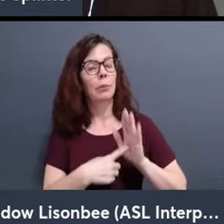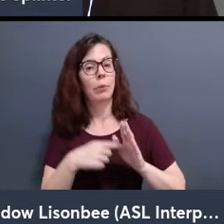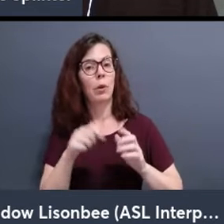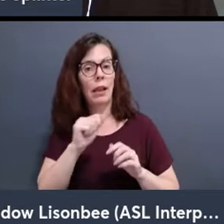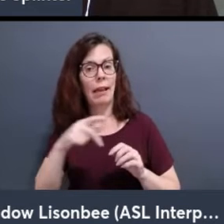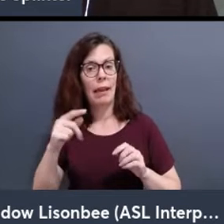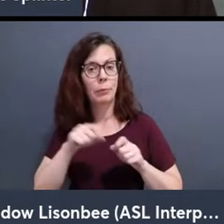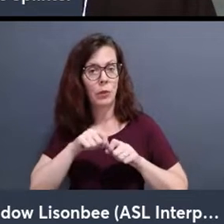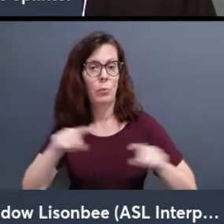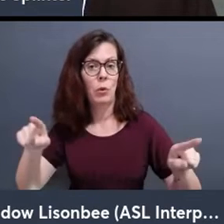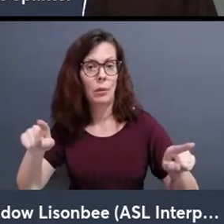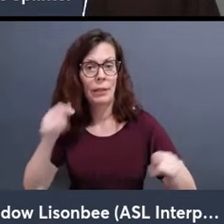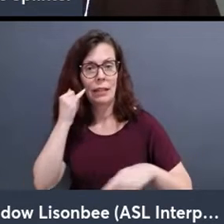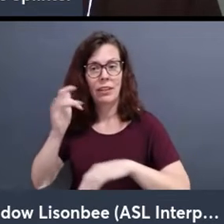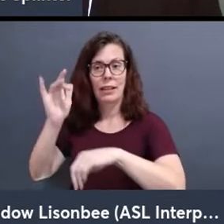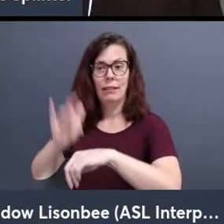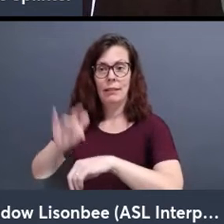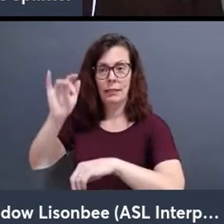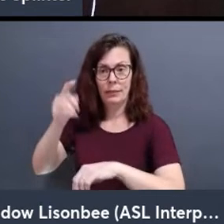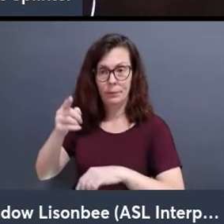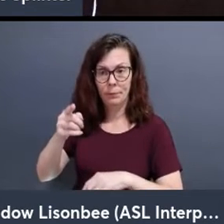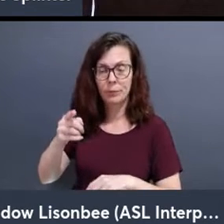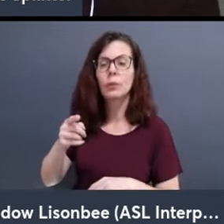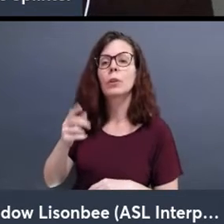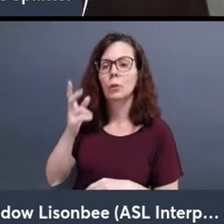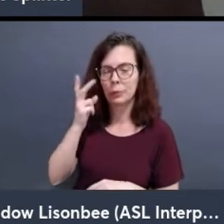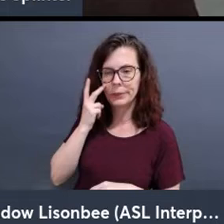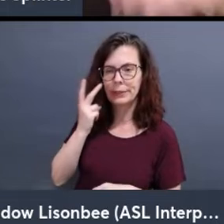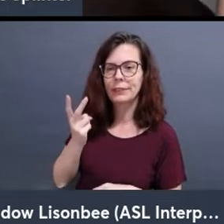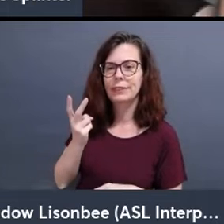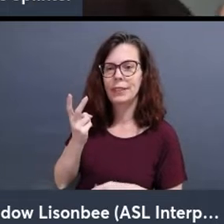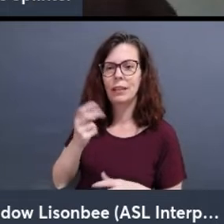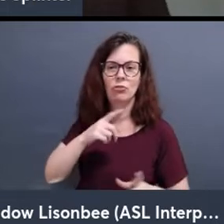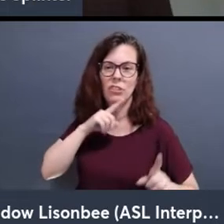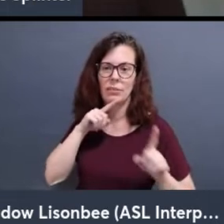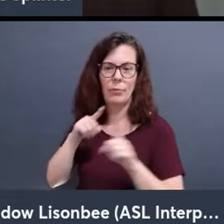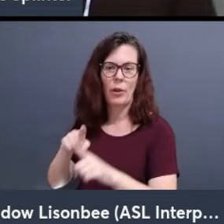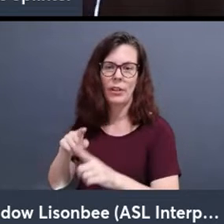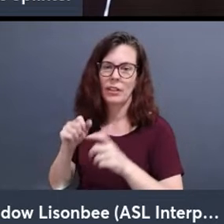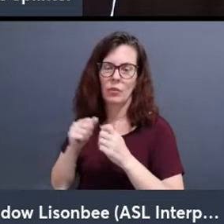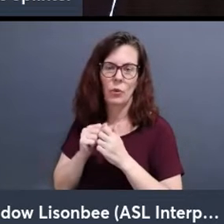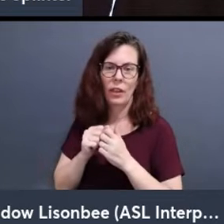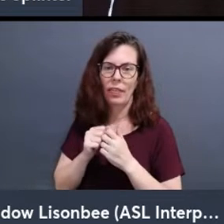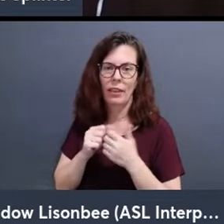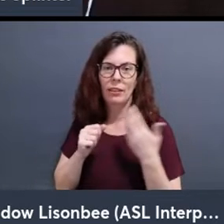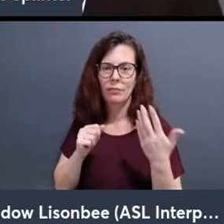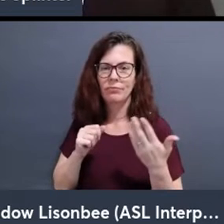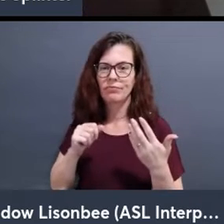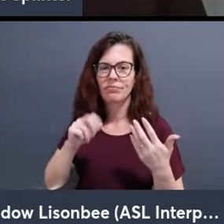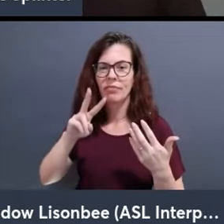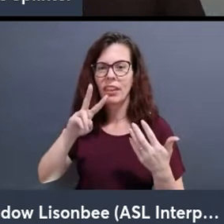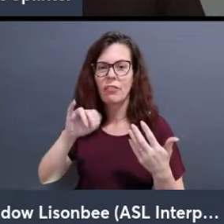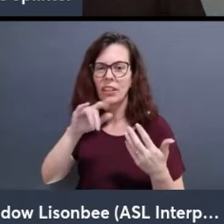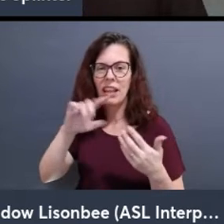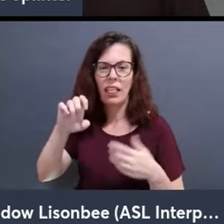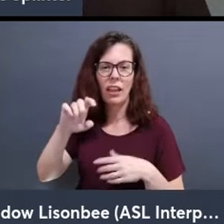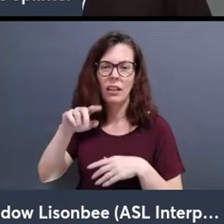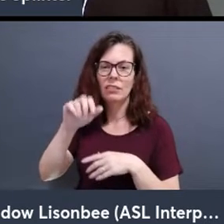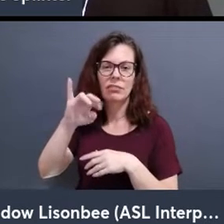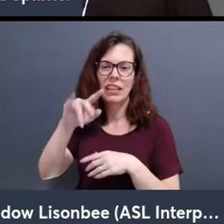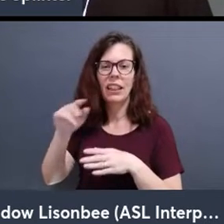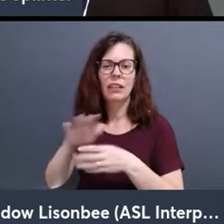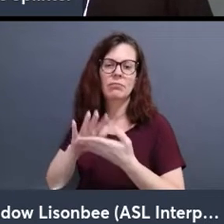I hit that sample app, you'll see it's just responding with what a kind of vanilla Nginx web server would